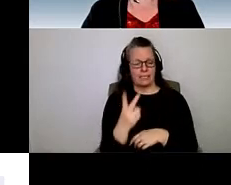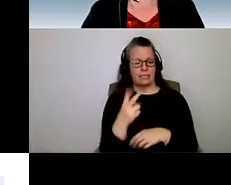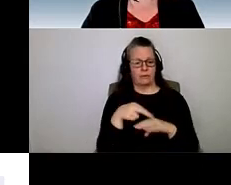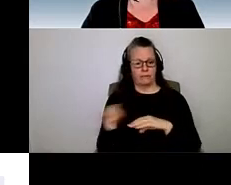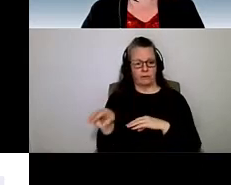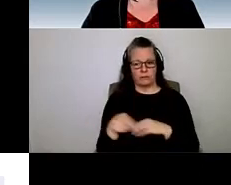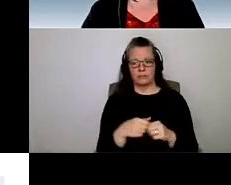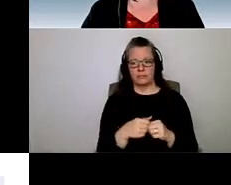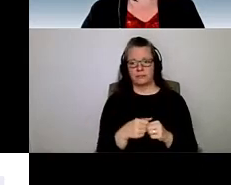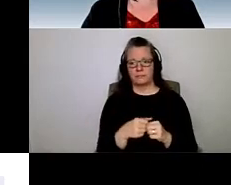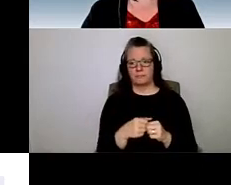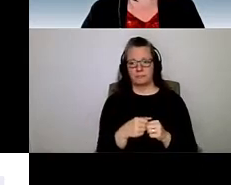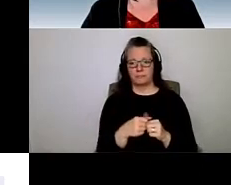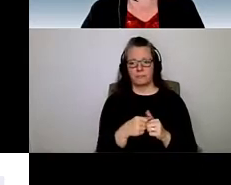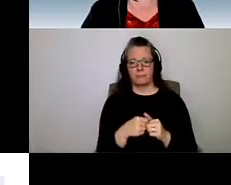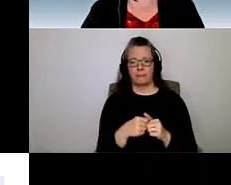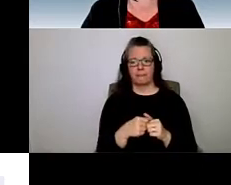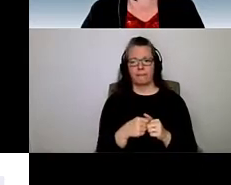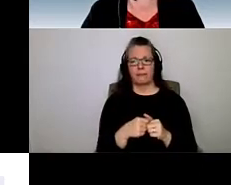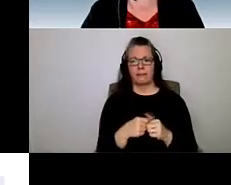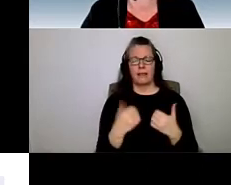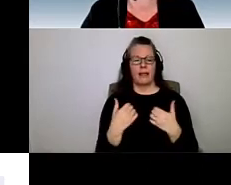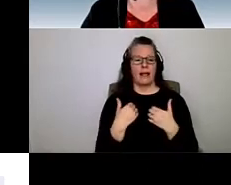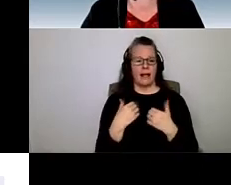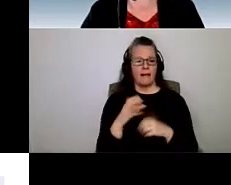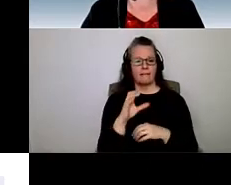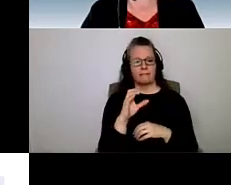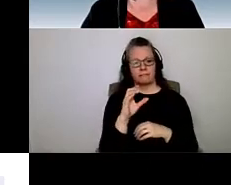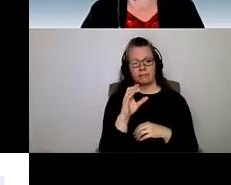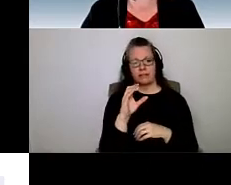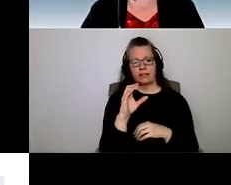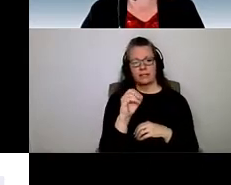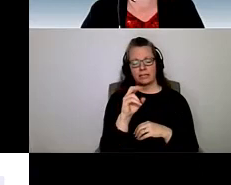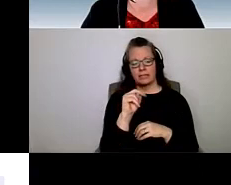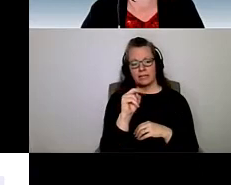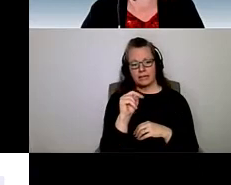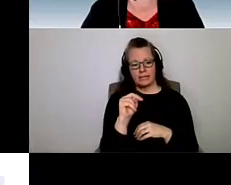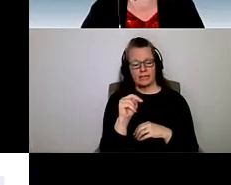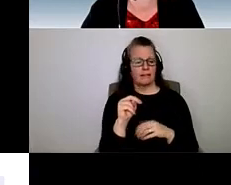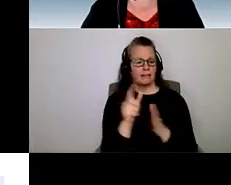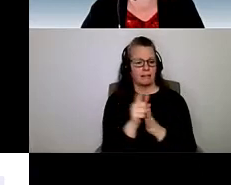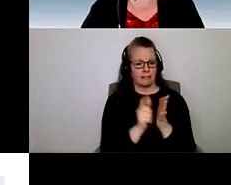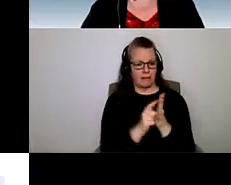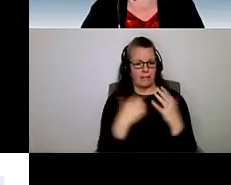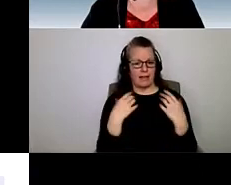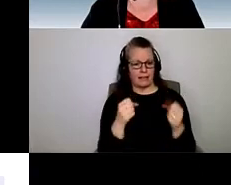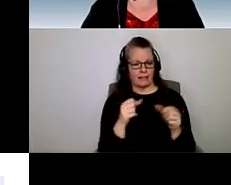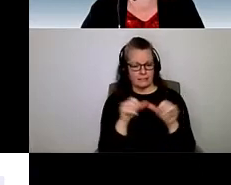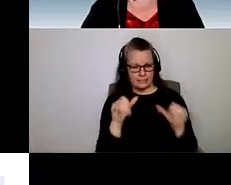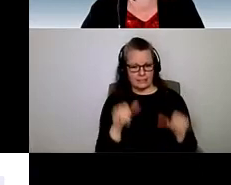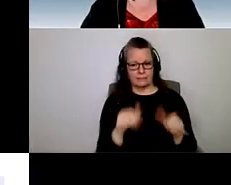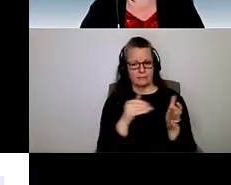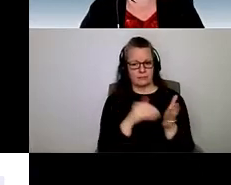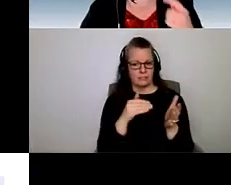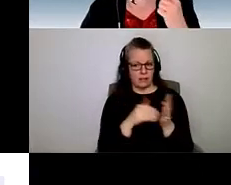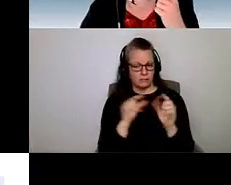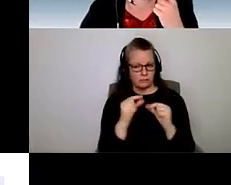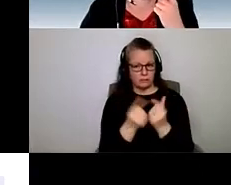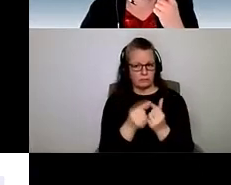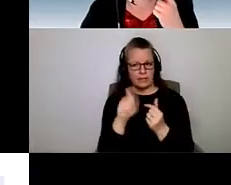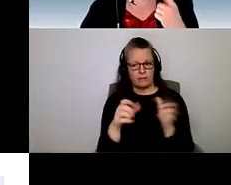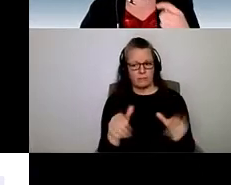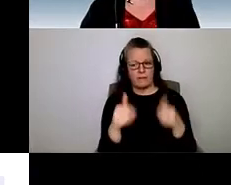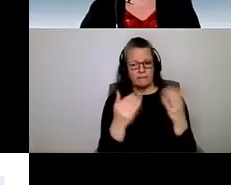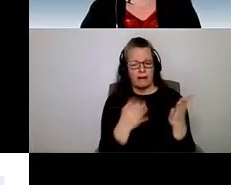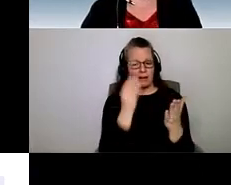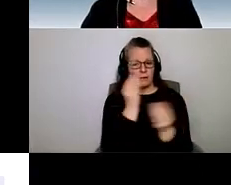referrals. There is a Connecticut law that hospitals and health systems acquiring physician groups have to provide notification, and